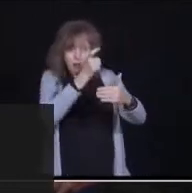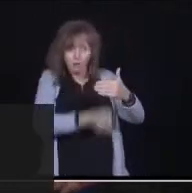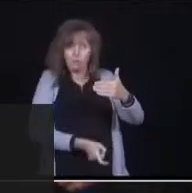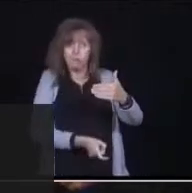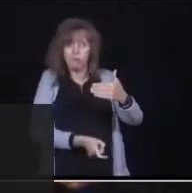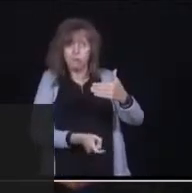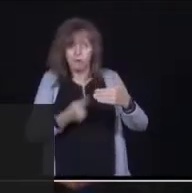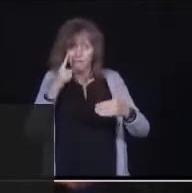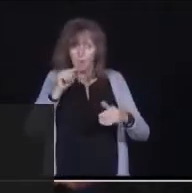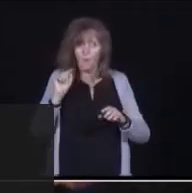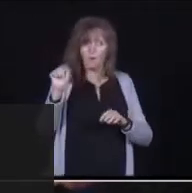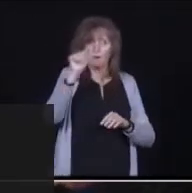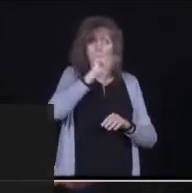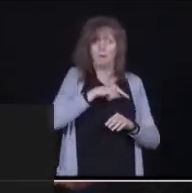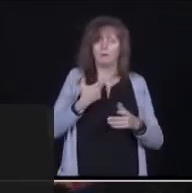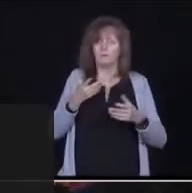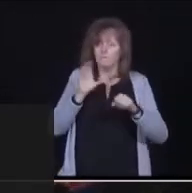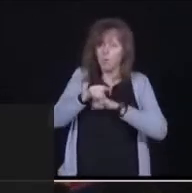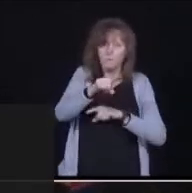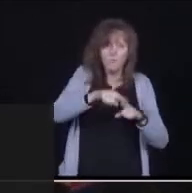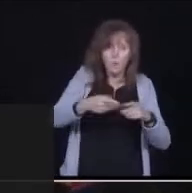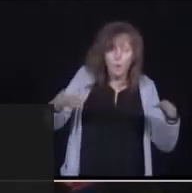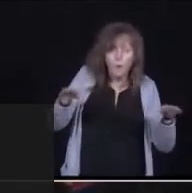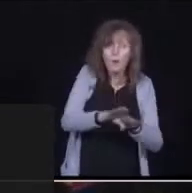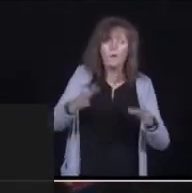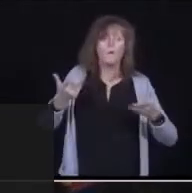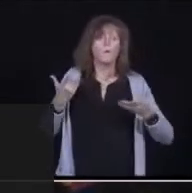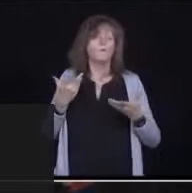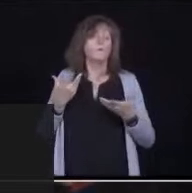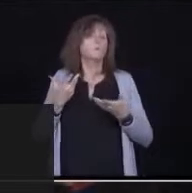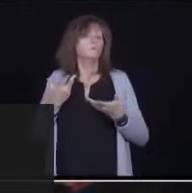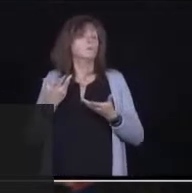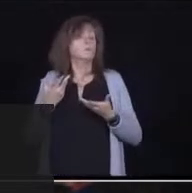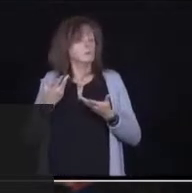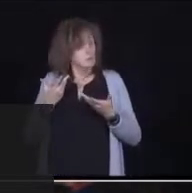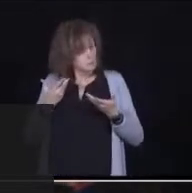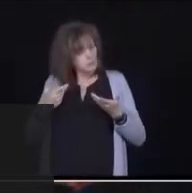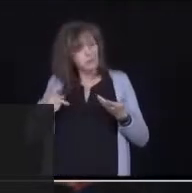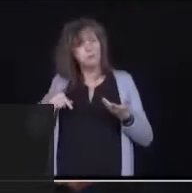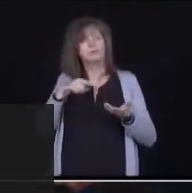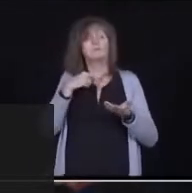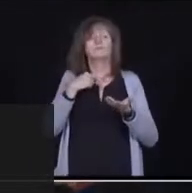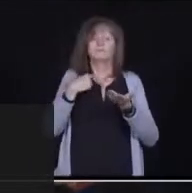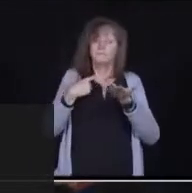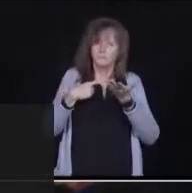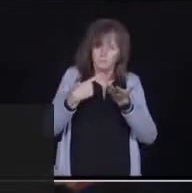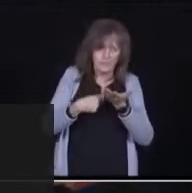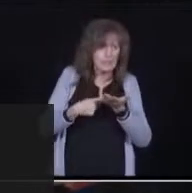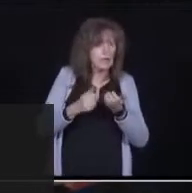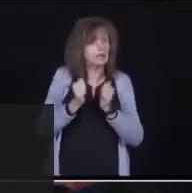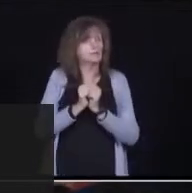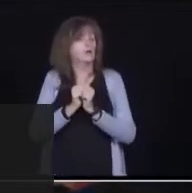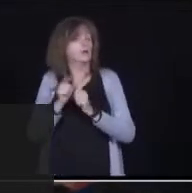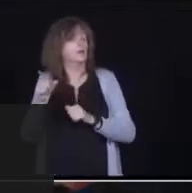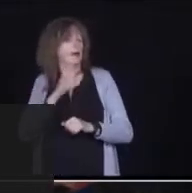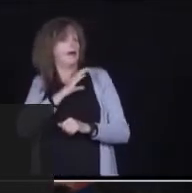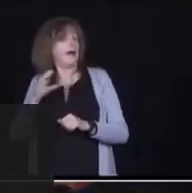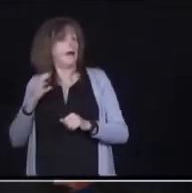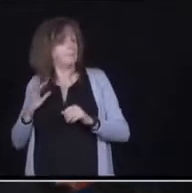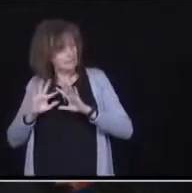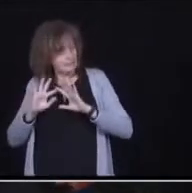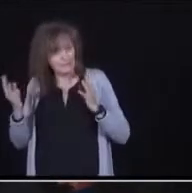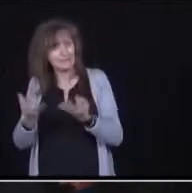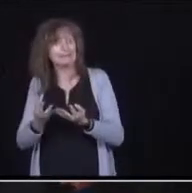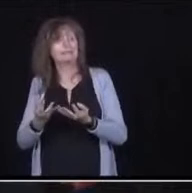enforce these and bring these numbers down? Well, I'm bringing this to the cabinet right after our press conference here. We'll have a good, wholesome